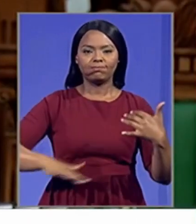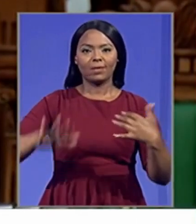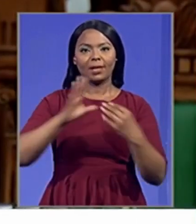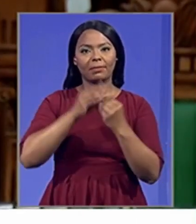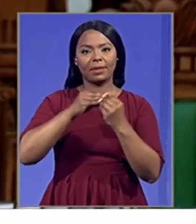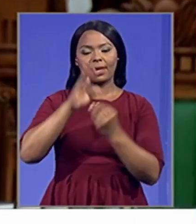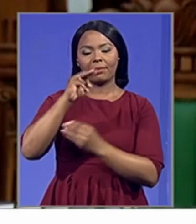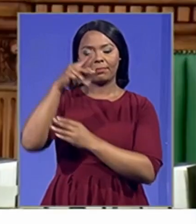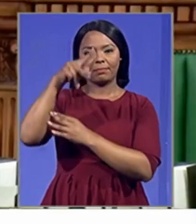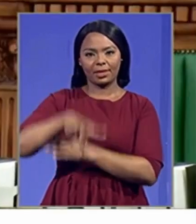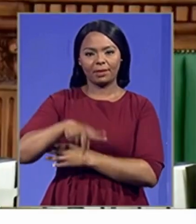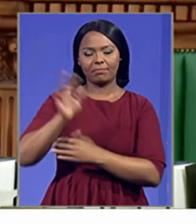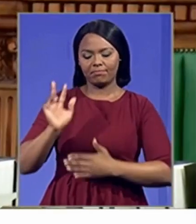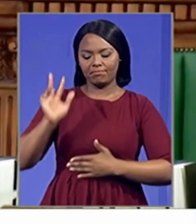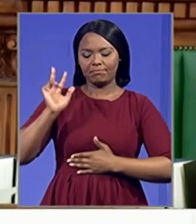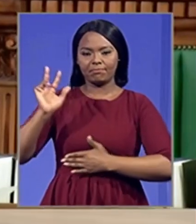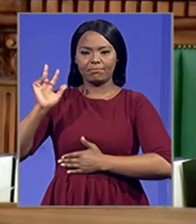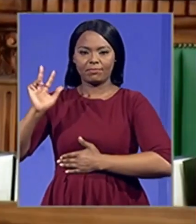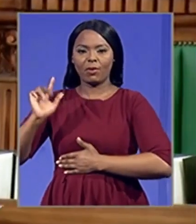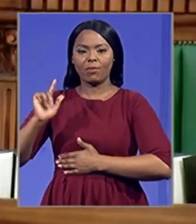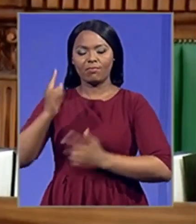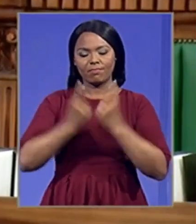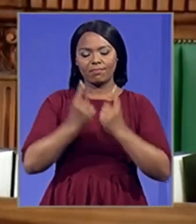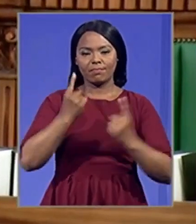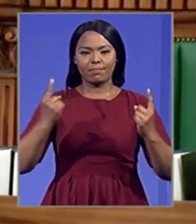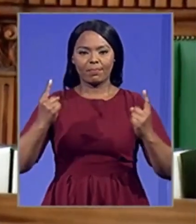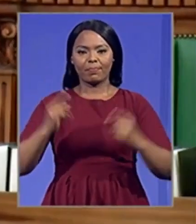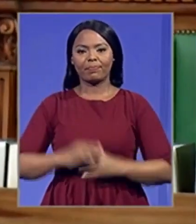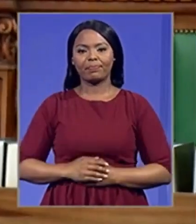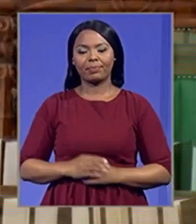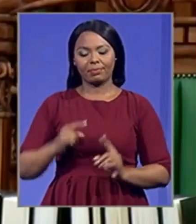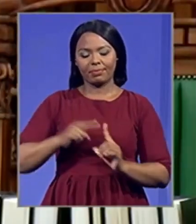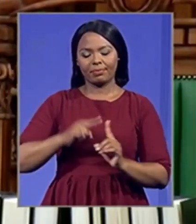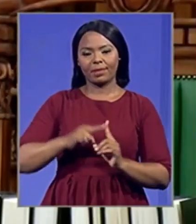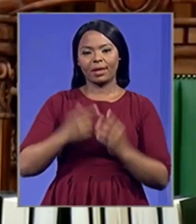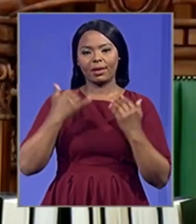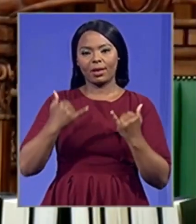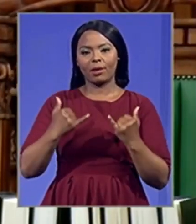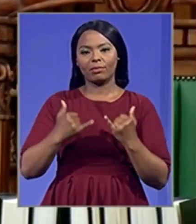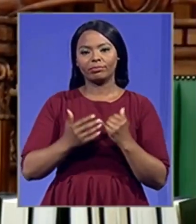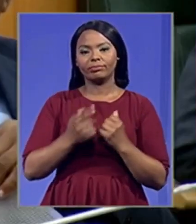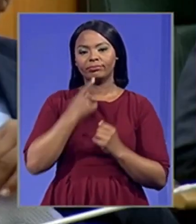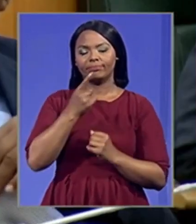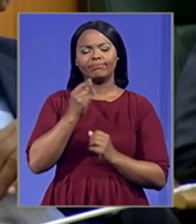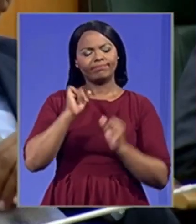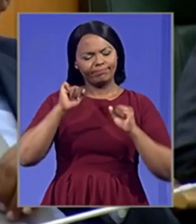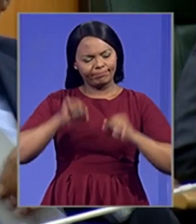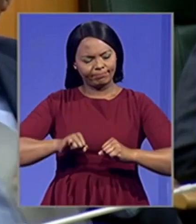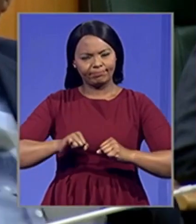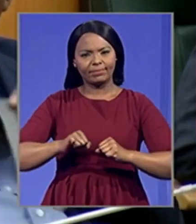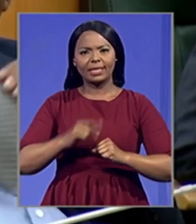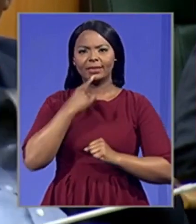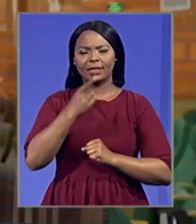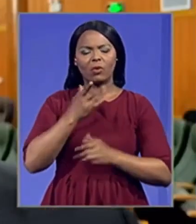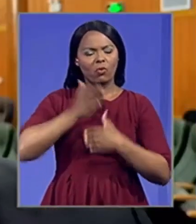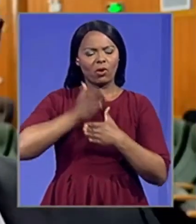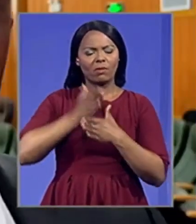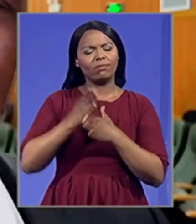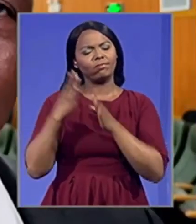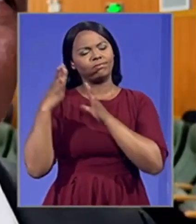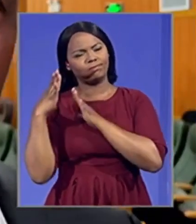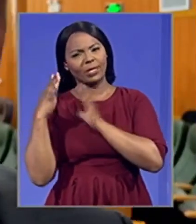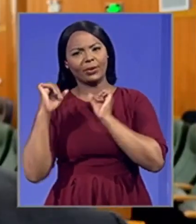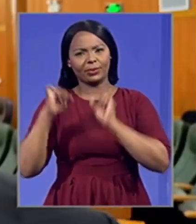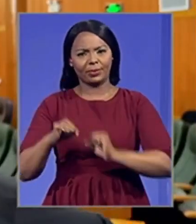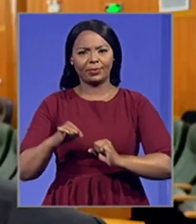tsa nkiswa kano. Eo e tla ba tonakgolo o re o hlokometse hore mosebetsi o moholo. We